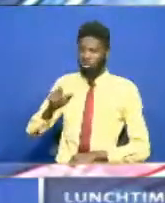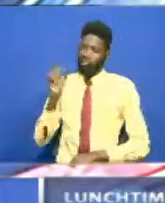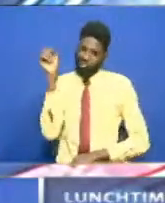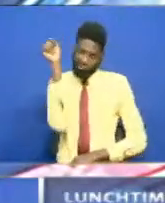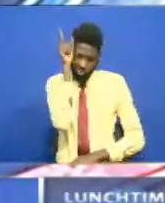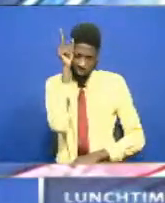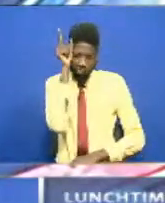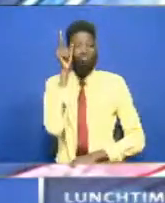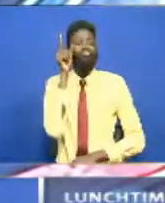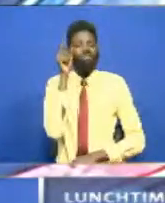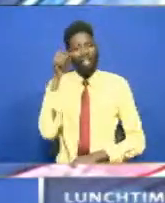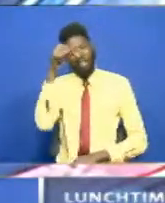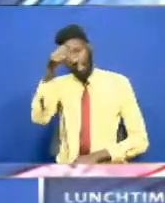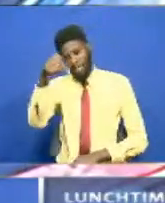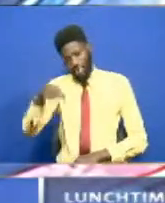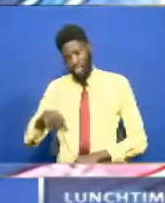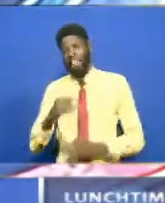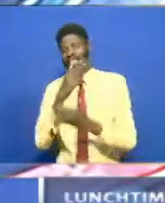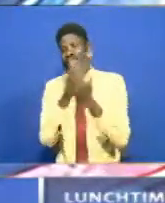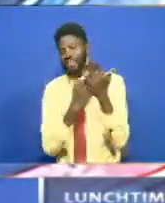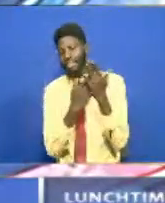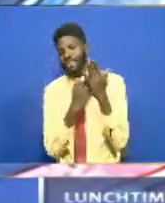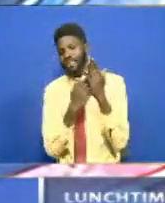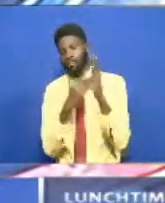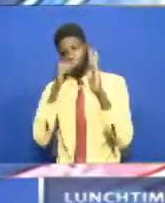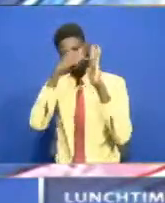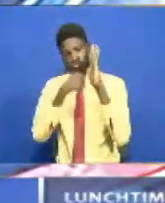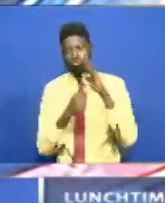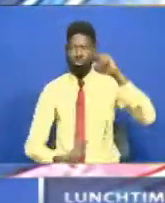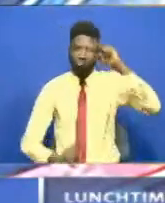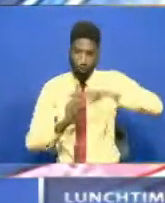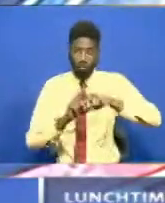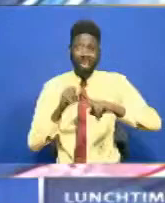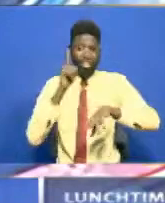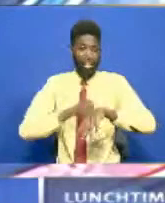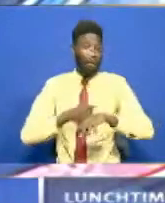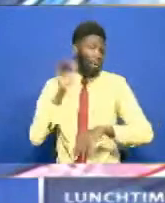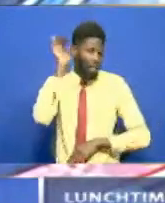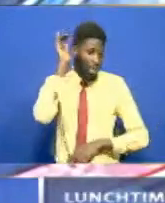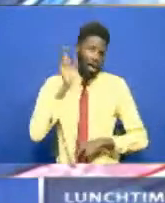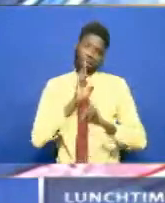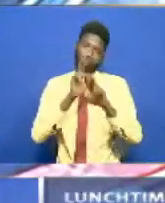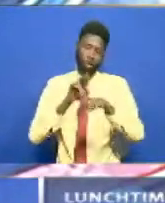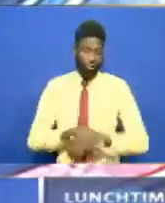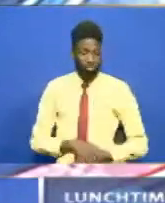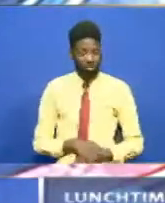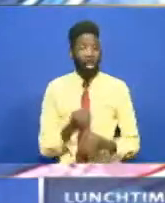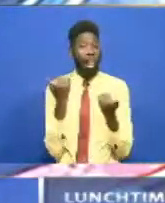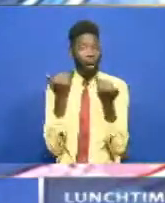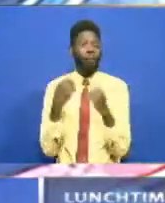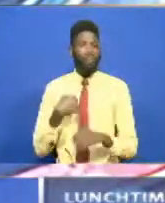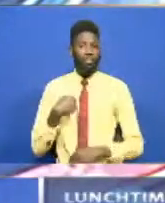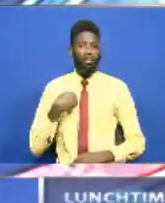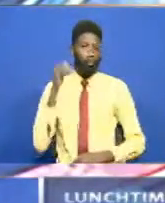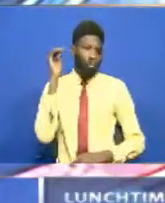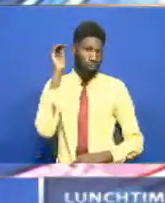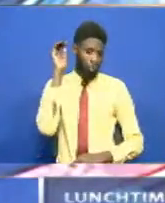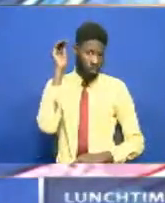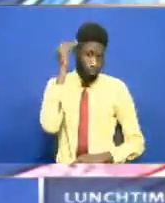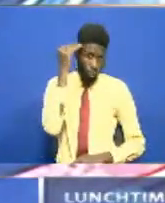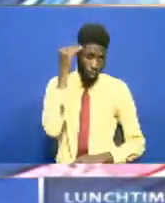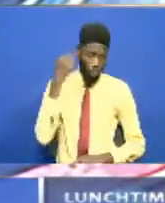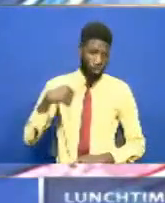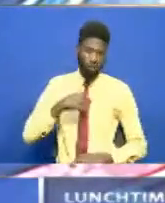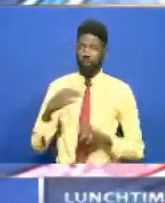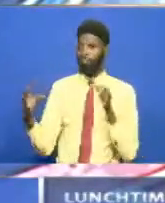understand what are some of the issues that are emanating from this developing report right now. I understand that we're just going to be linking up